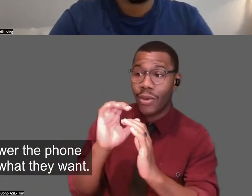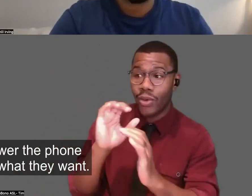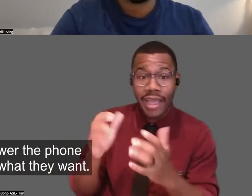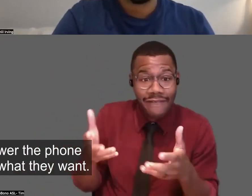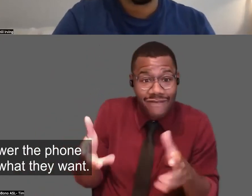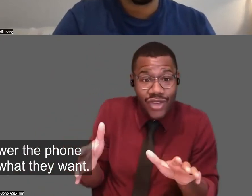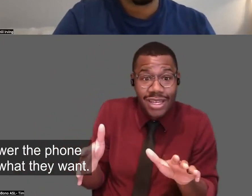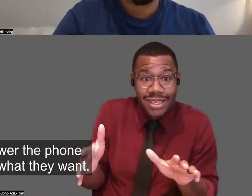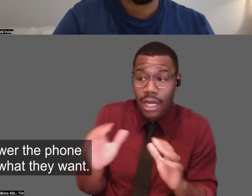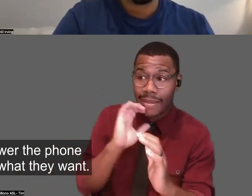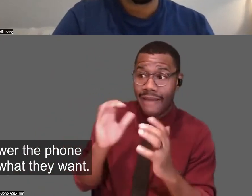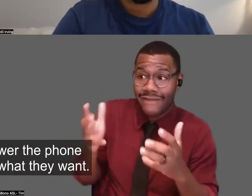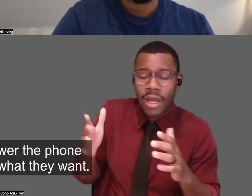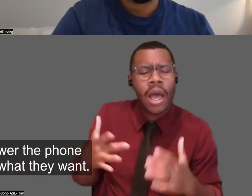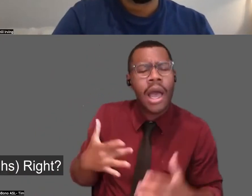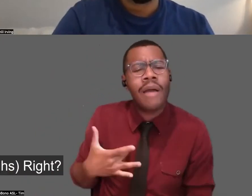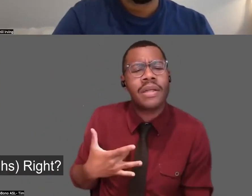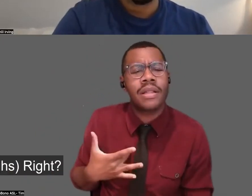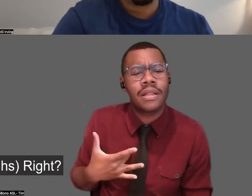don't answer the phone because I know what they want.